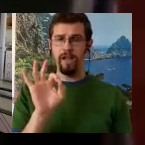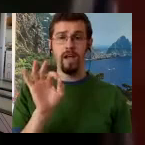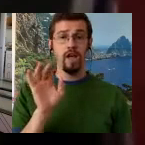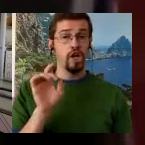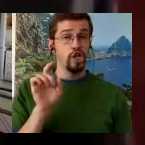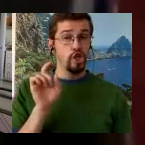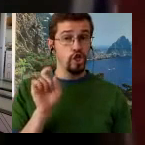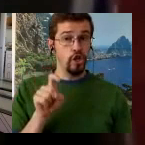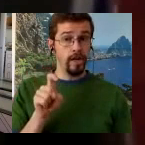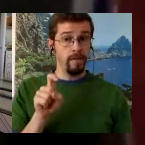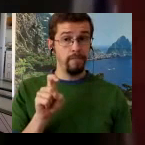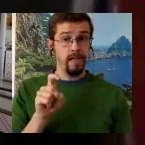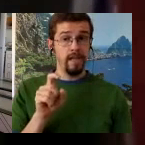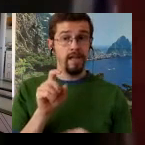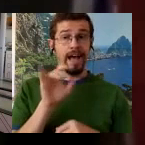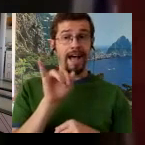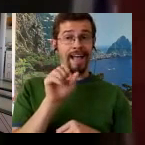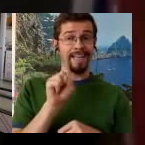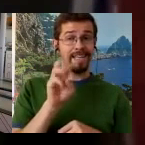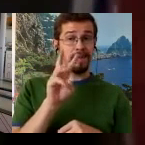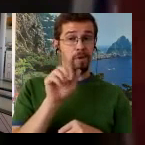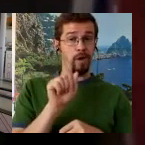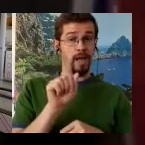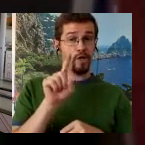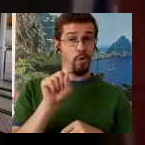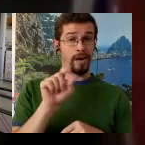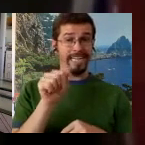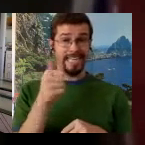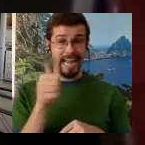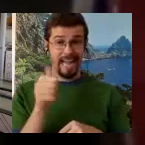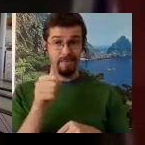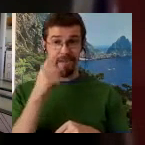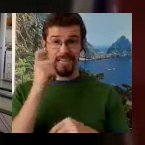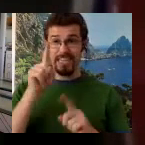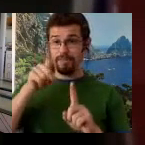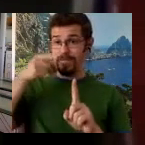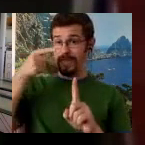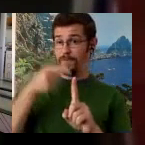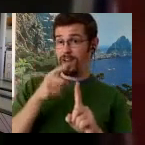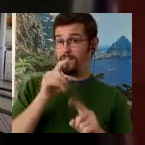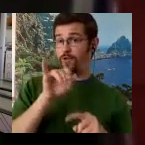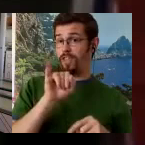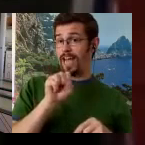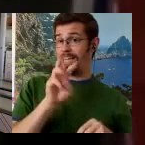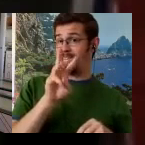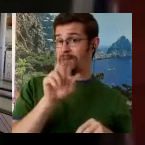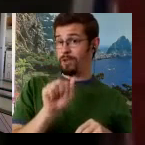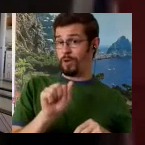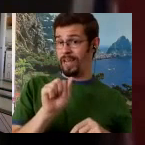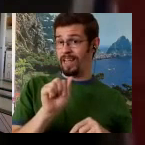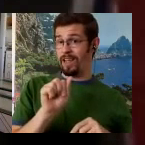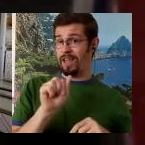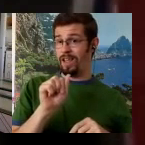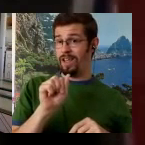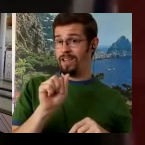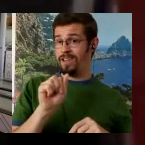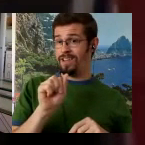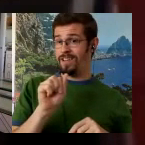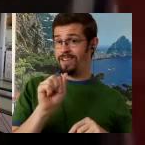iswa.ttf. Should it be ISWA 2010 because it's specifically for the